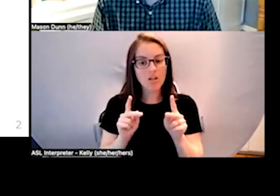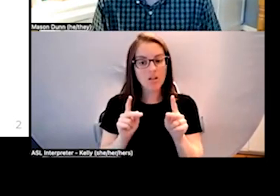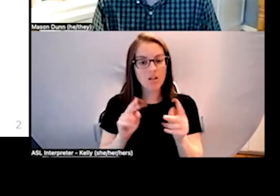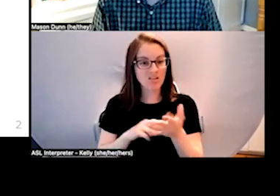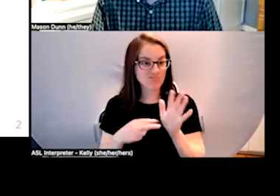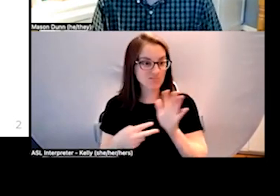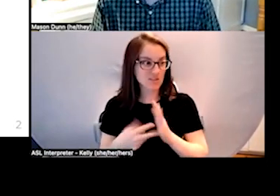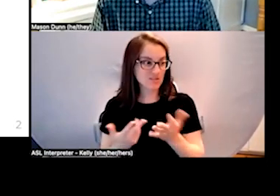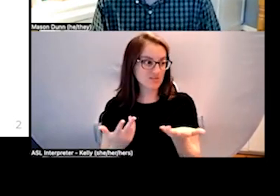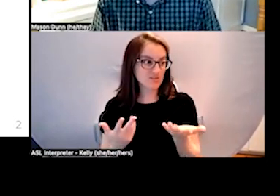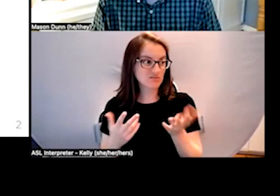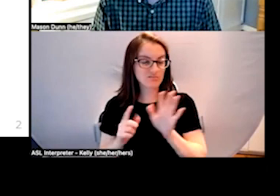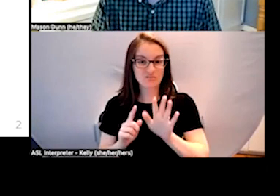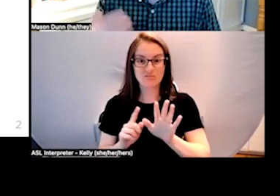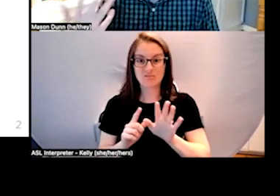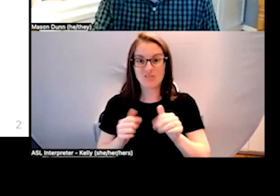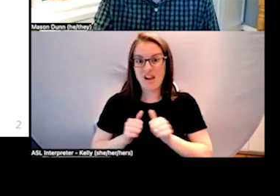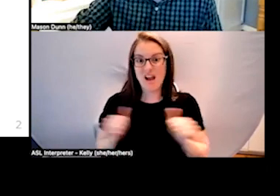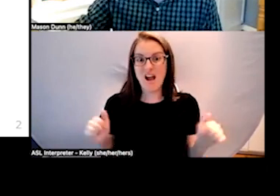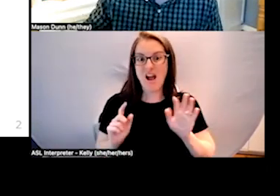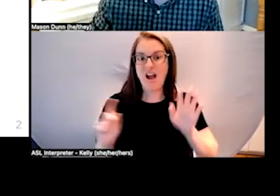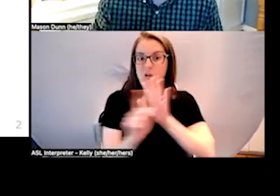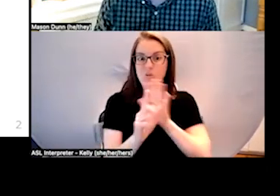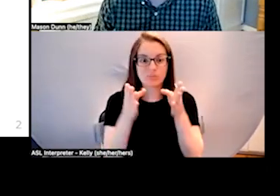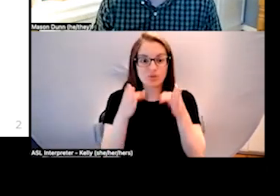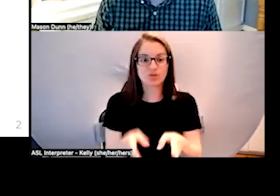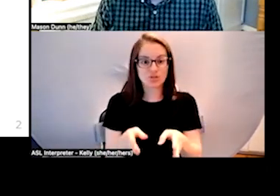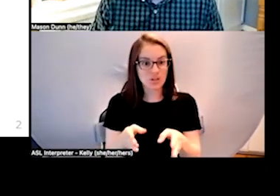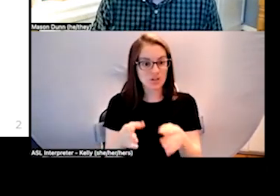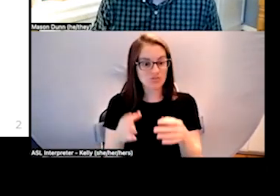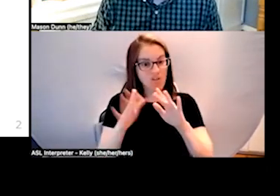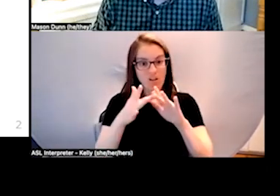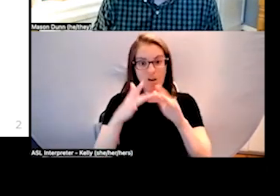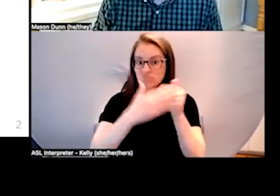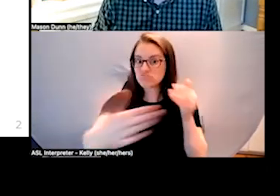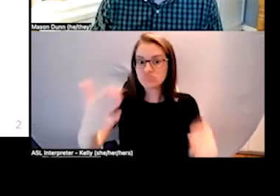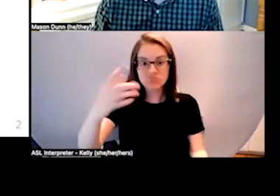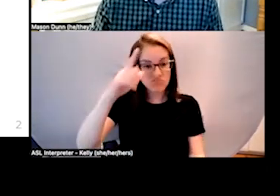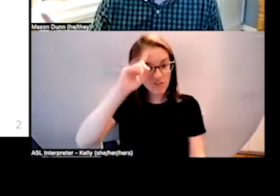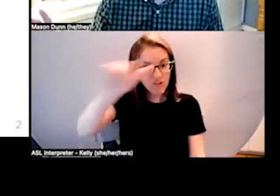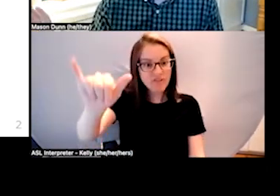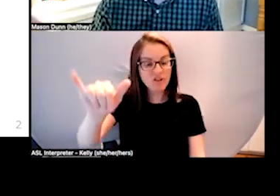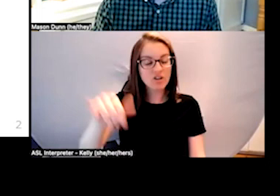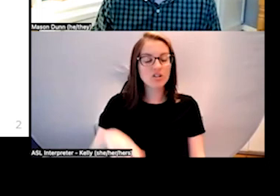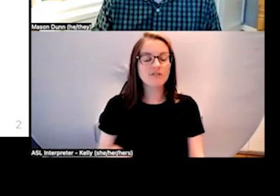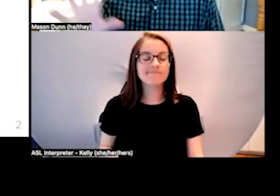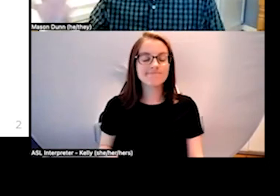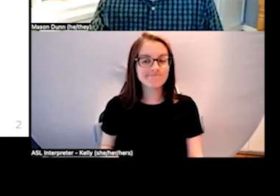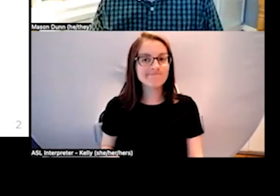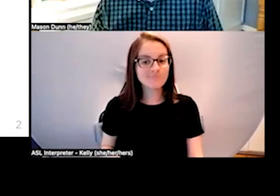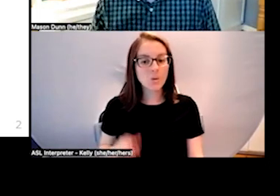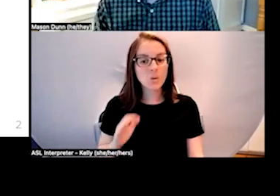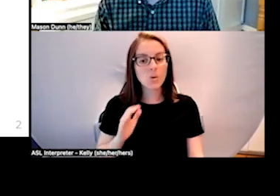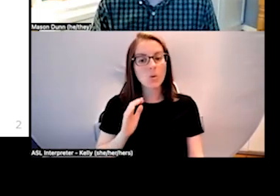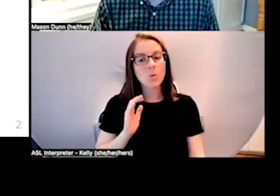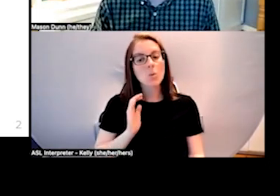as trans in the local paper or online forevermore. We have been successful in proving a waiver